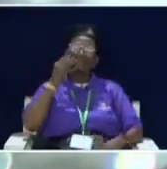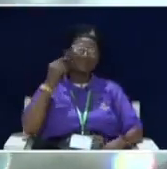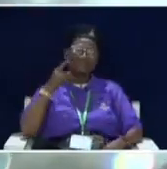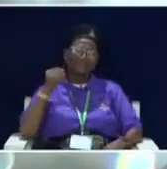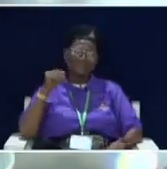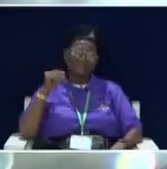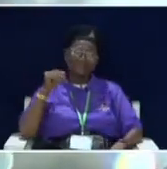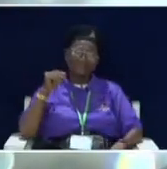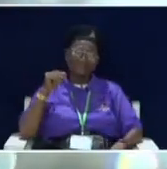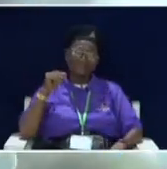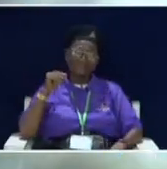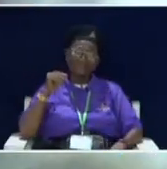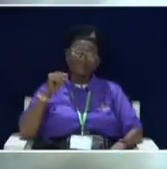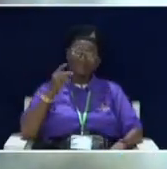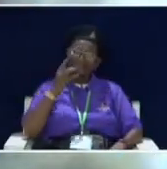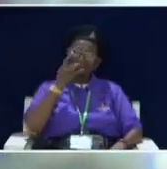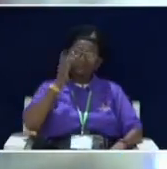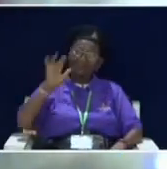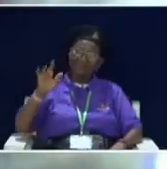Fortunately, he didn't look